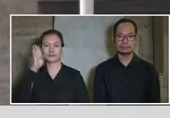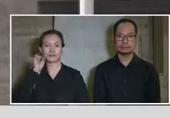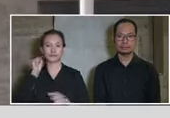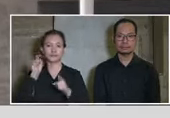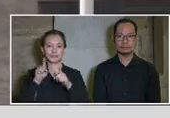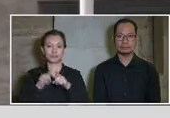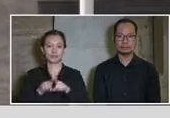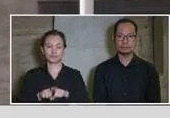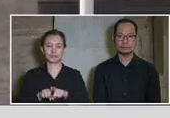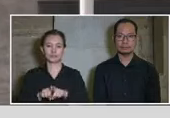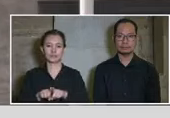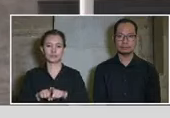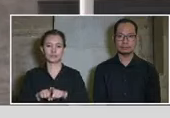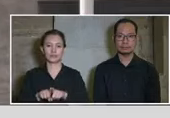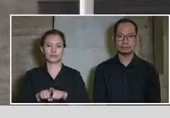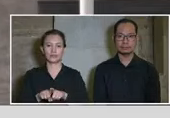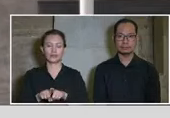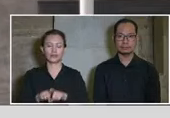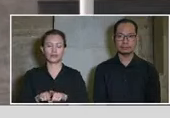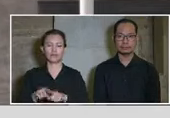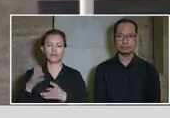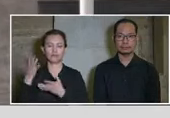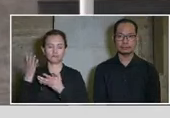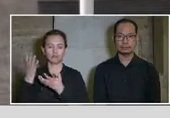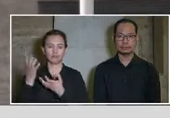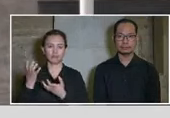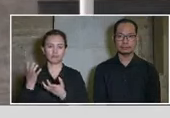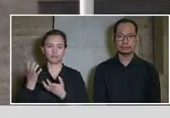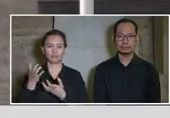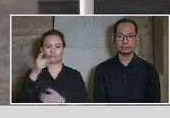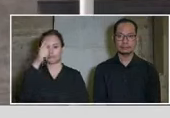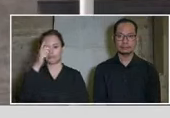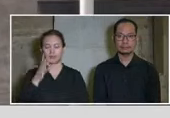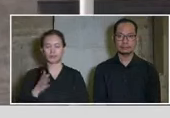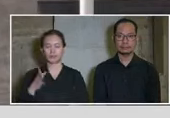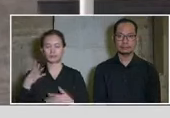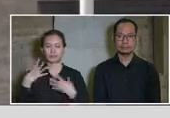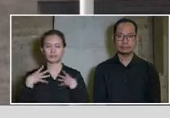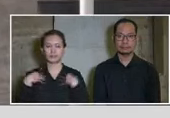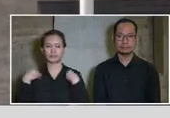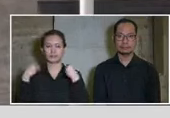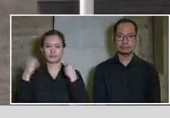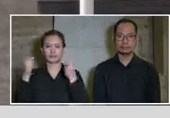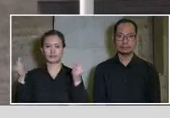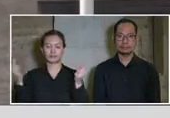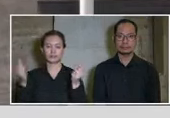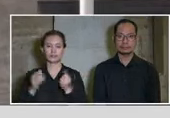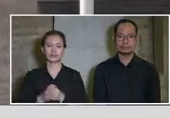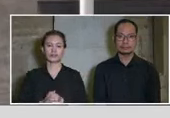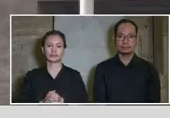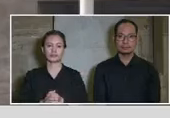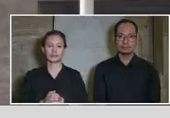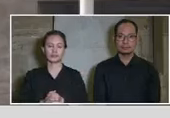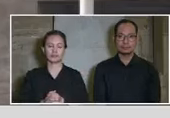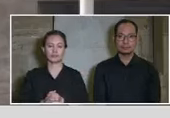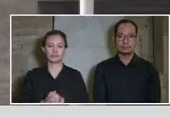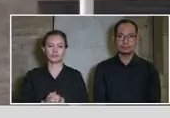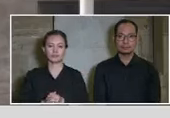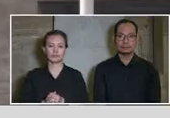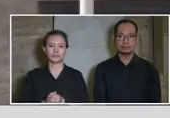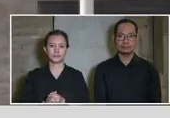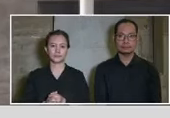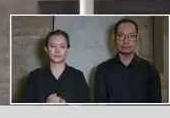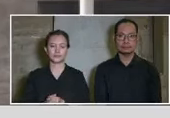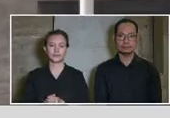sisters desiring God's healing, God's strength in these times.